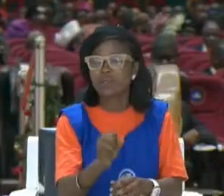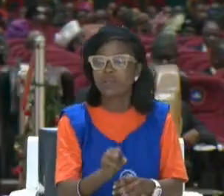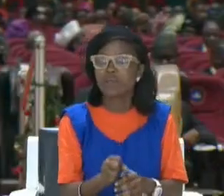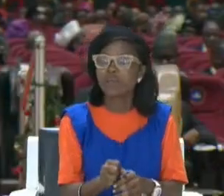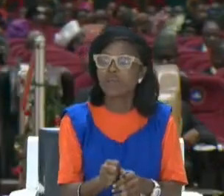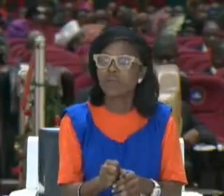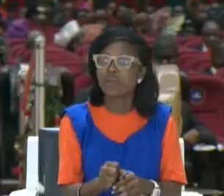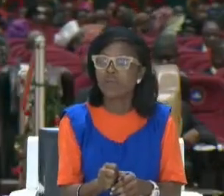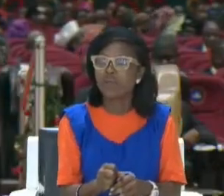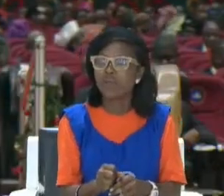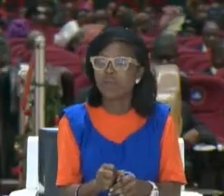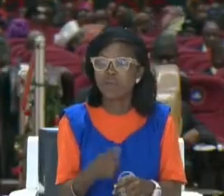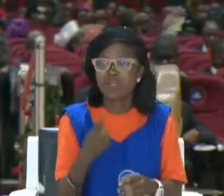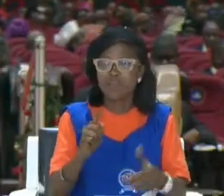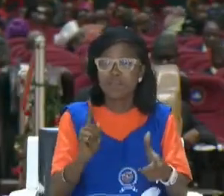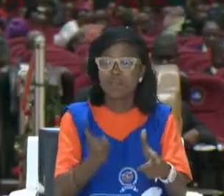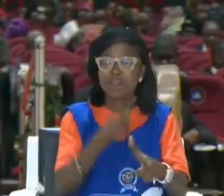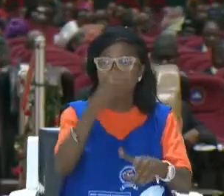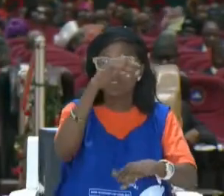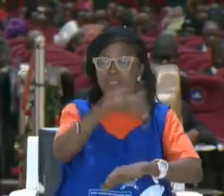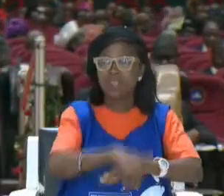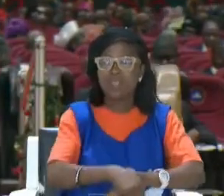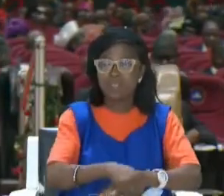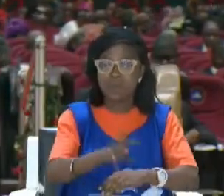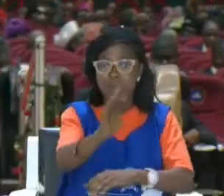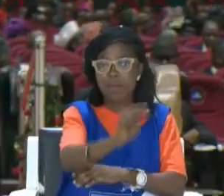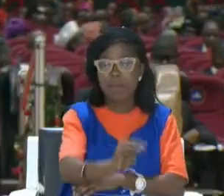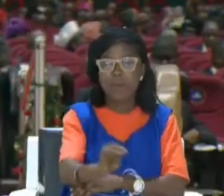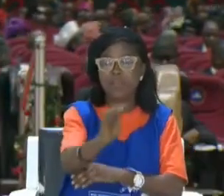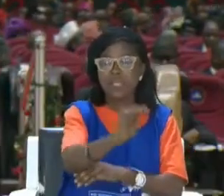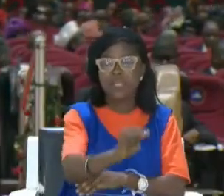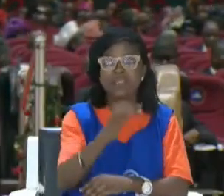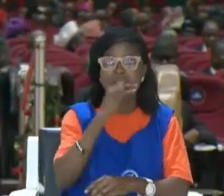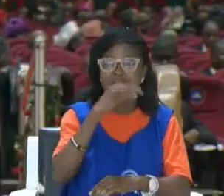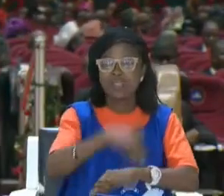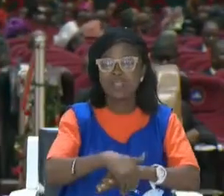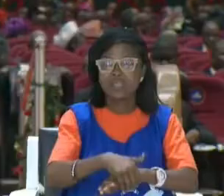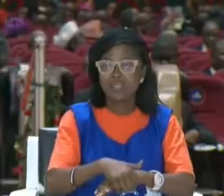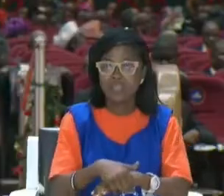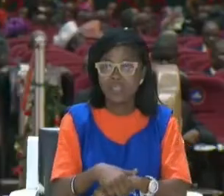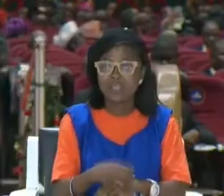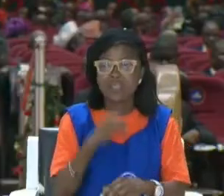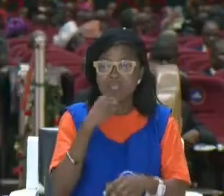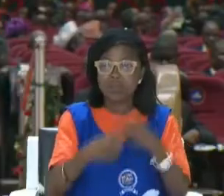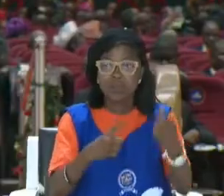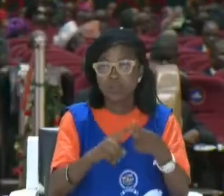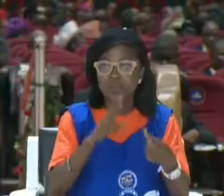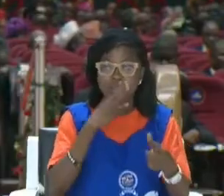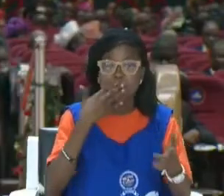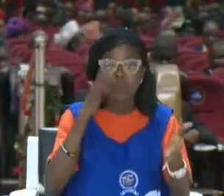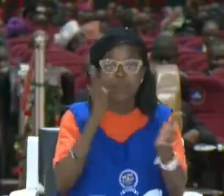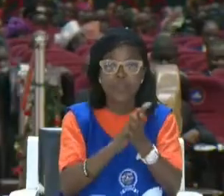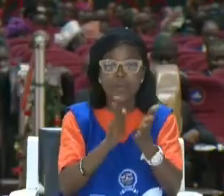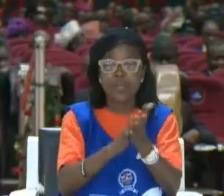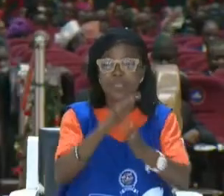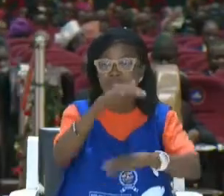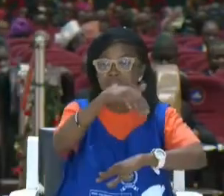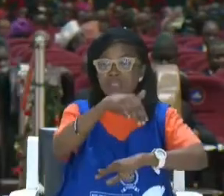The first night, Monday the 9th, is going to be praise night.